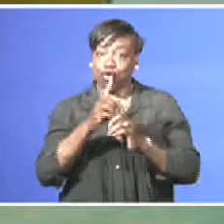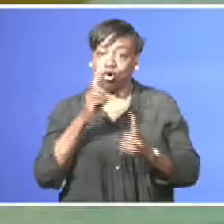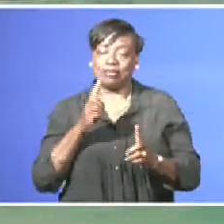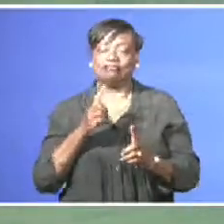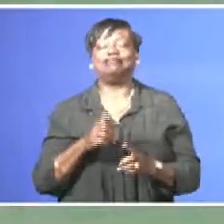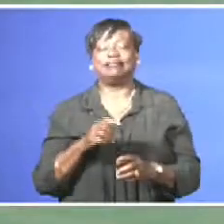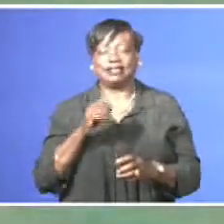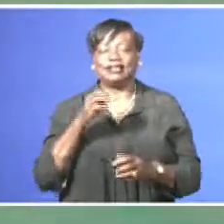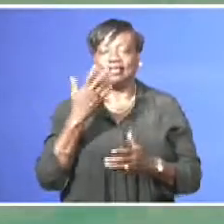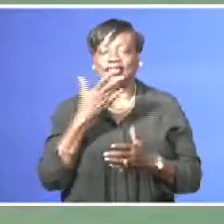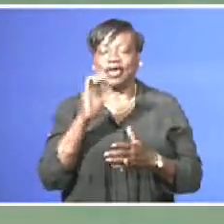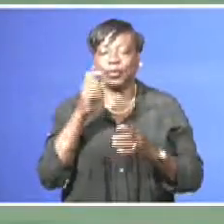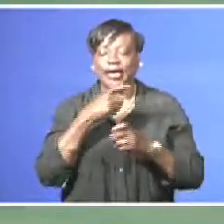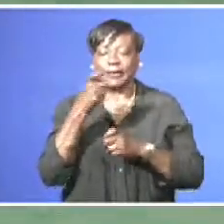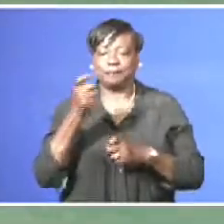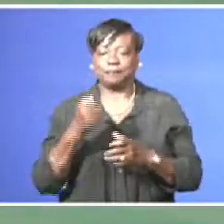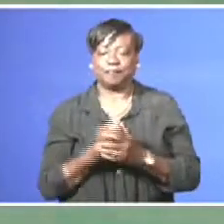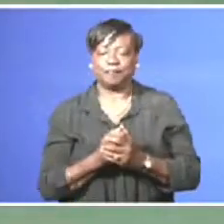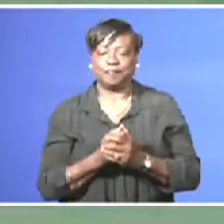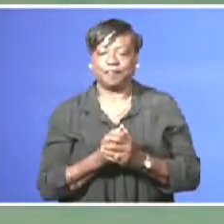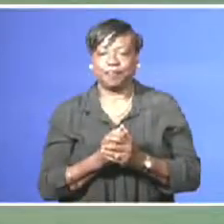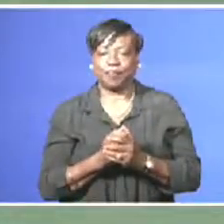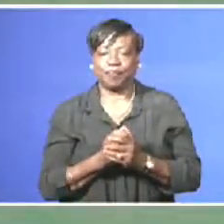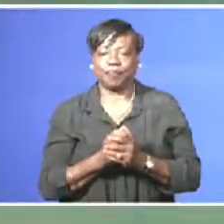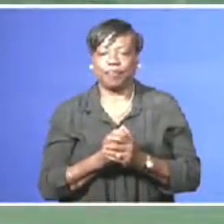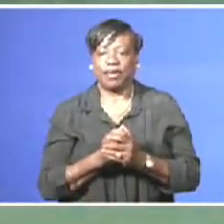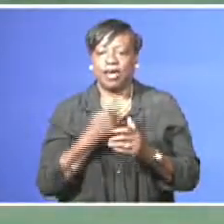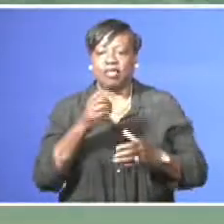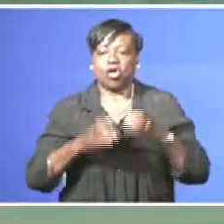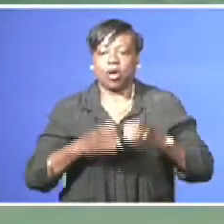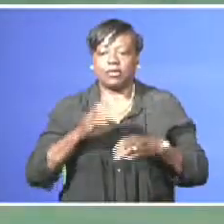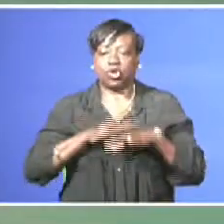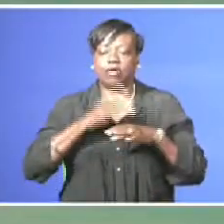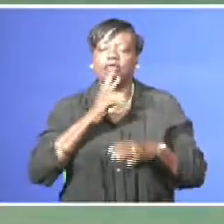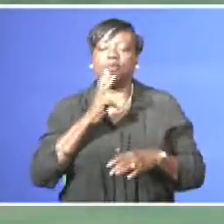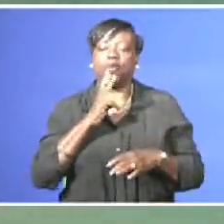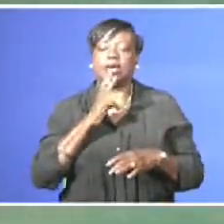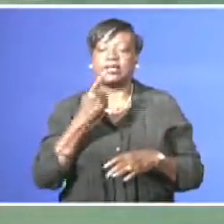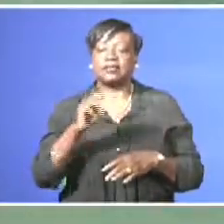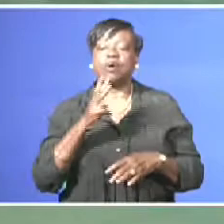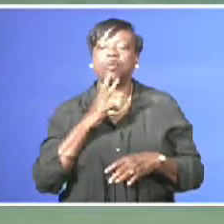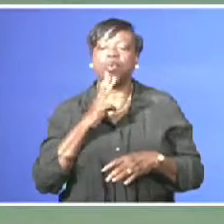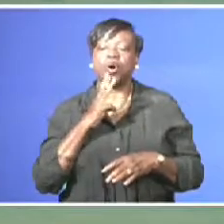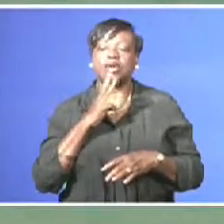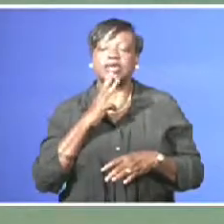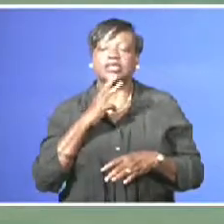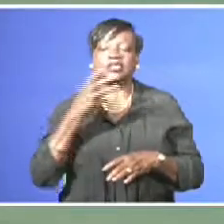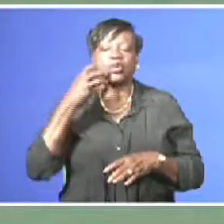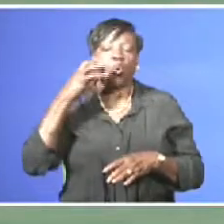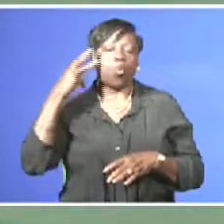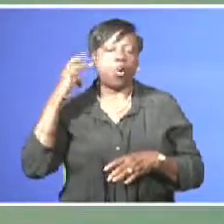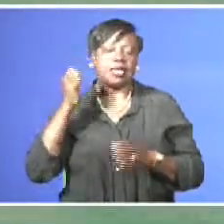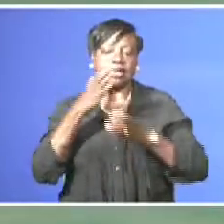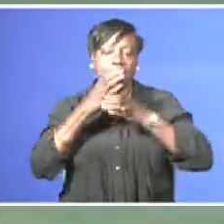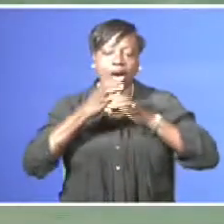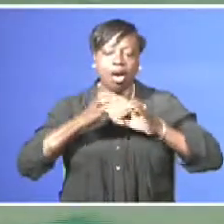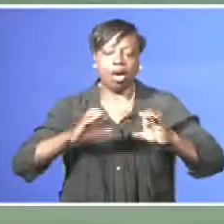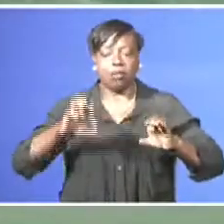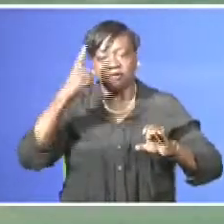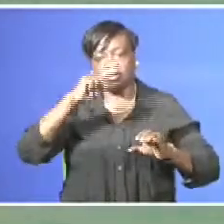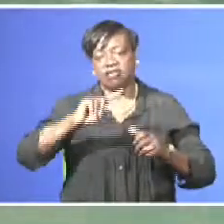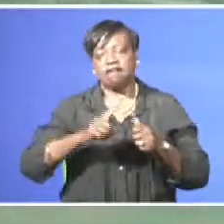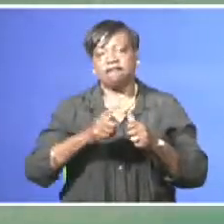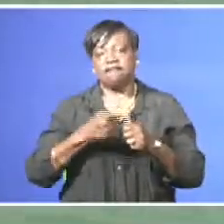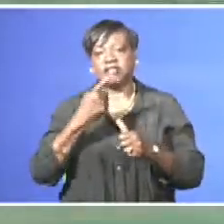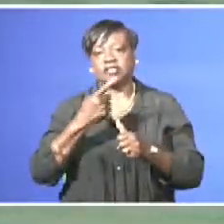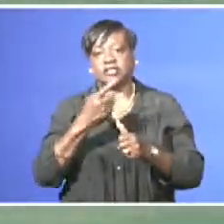the sailing days. How was it for you out there on the waters? Well, the waters were kind of calm for the first couple of days, so it